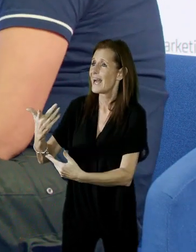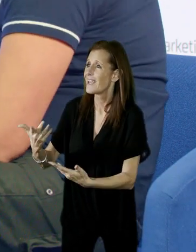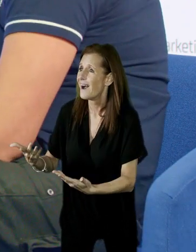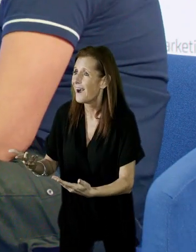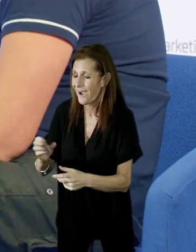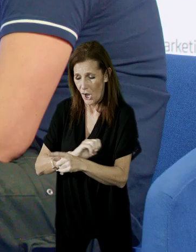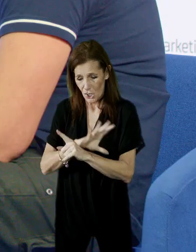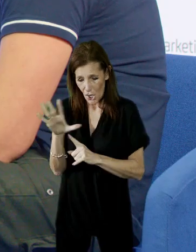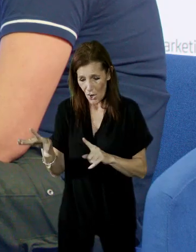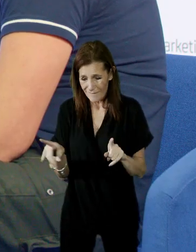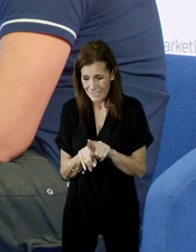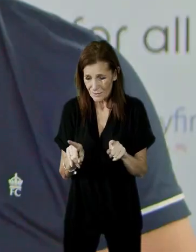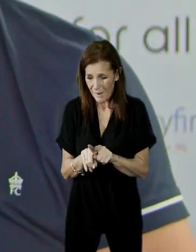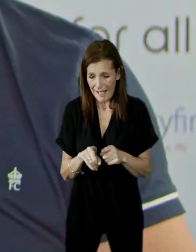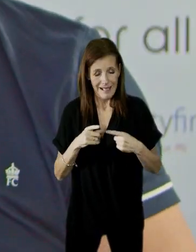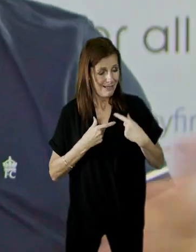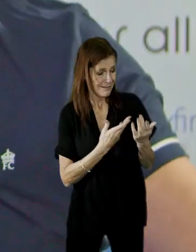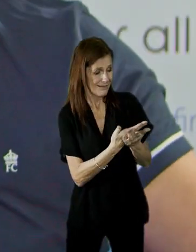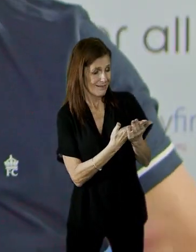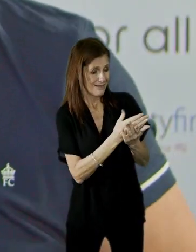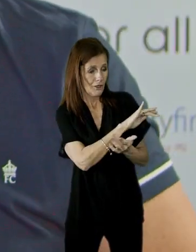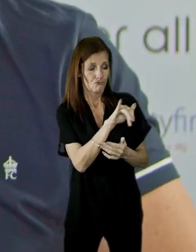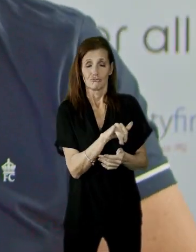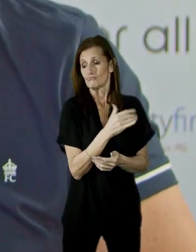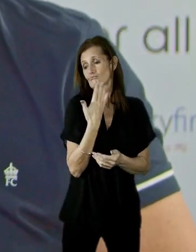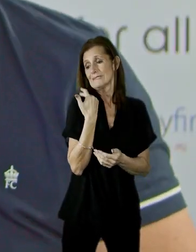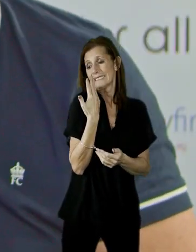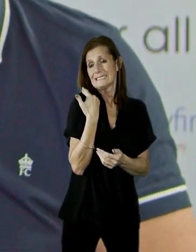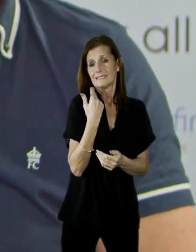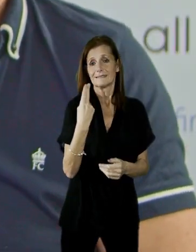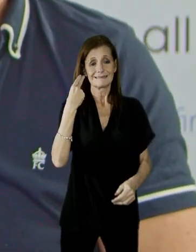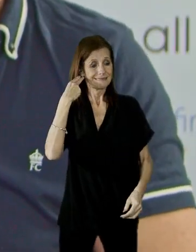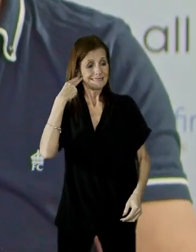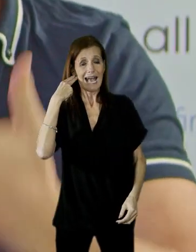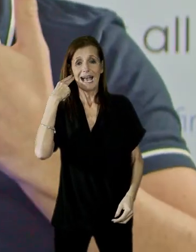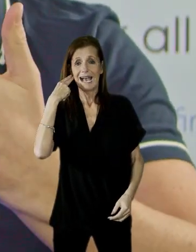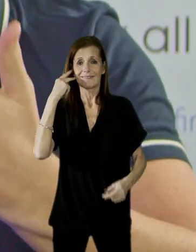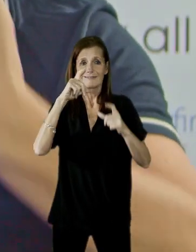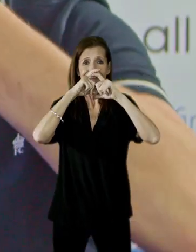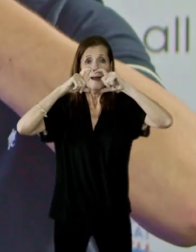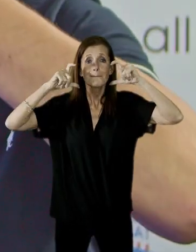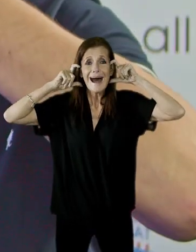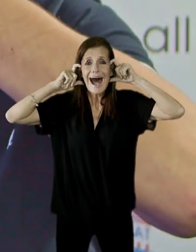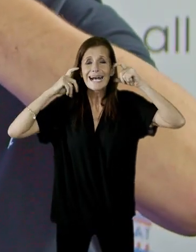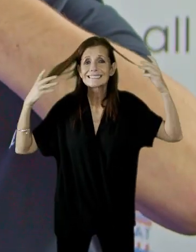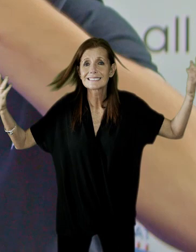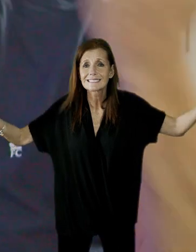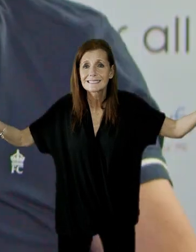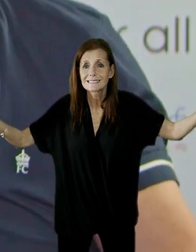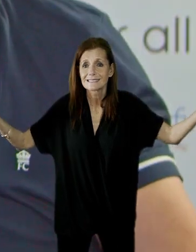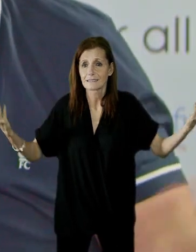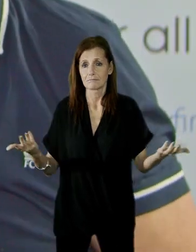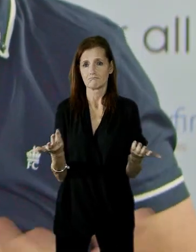make matters worse, COVID going on. I've spoken to someone recently who's deaf, a mask.